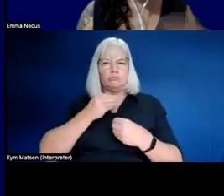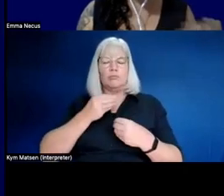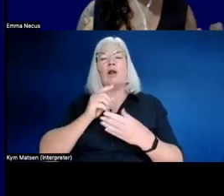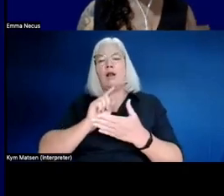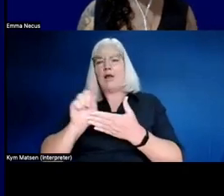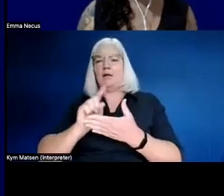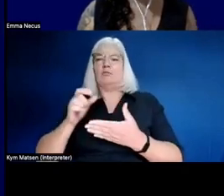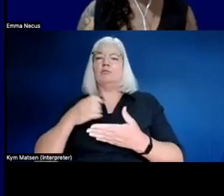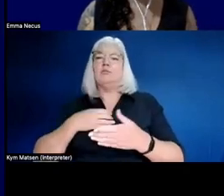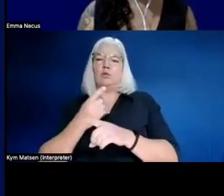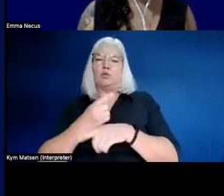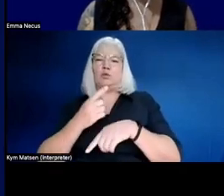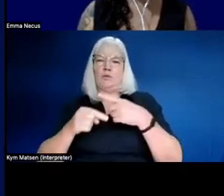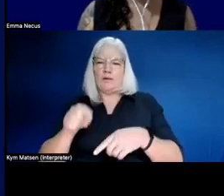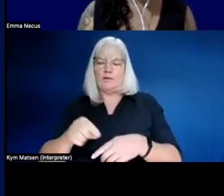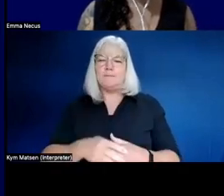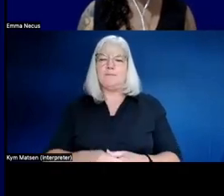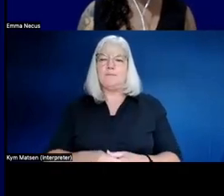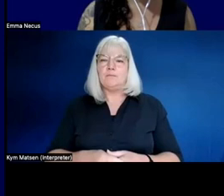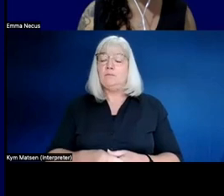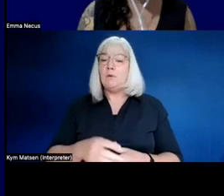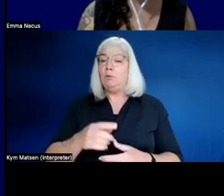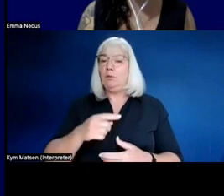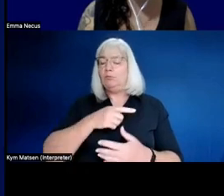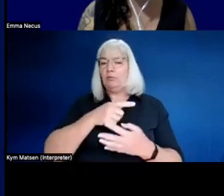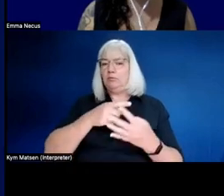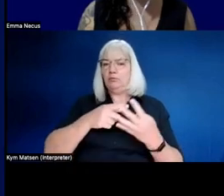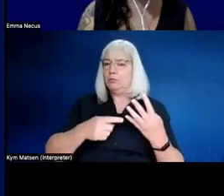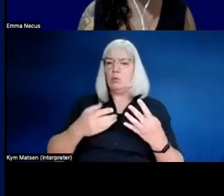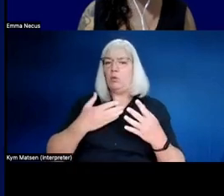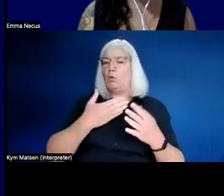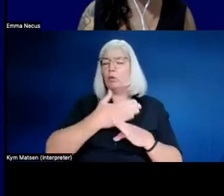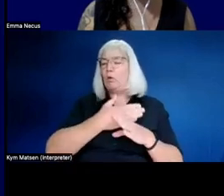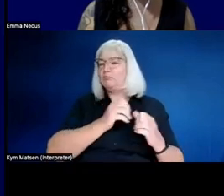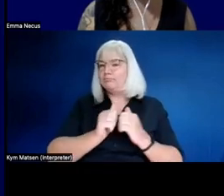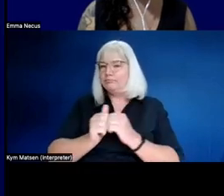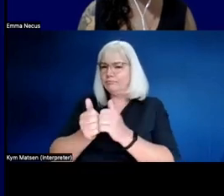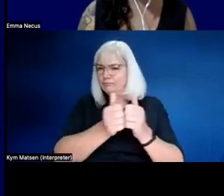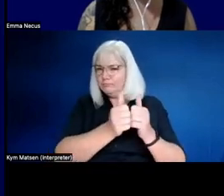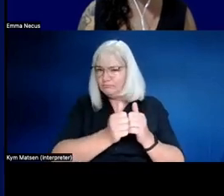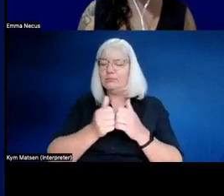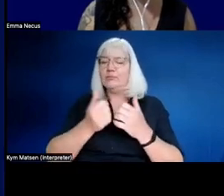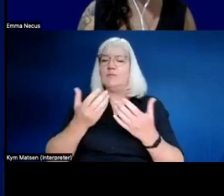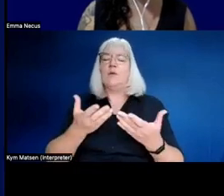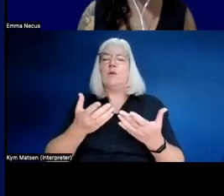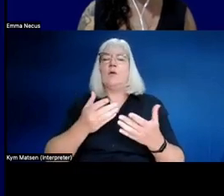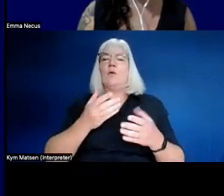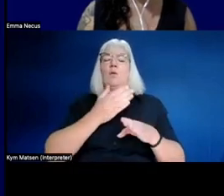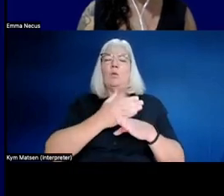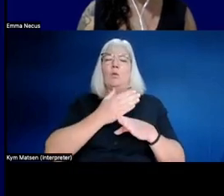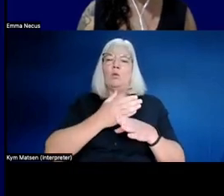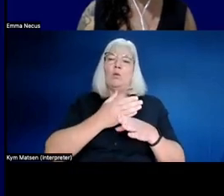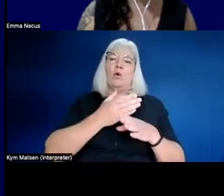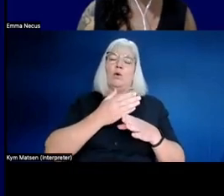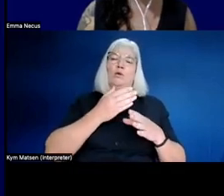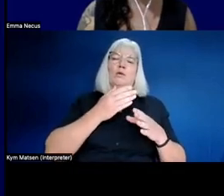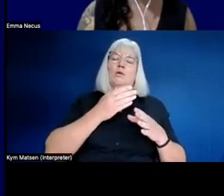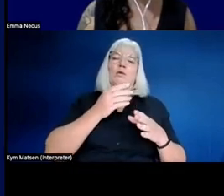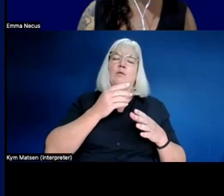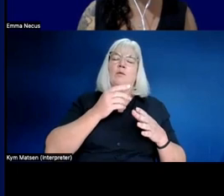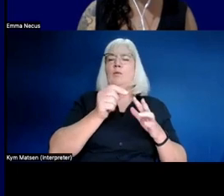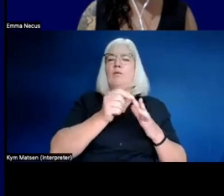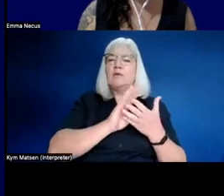Again, we all work in partnership. So the physiotherapist will work in partnership with the occupational therapist around appropriate positioning and supporting seating